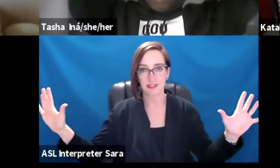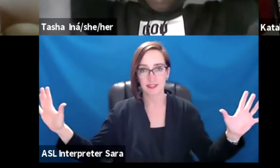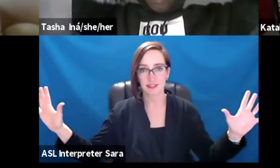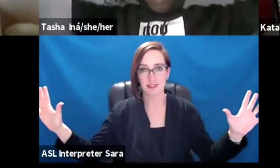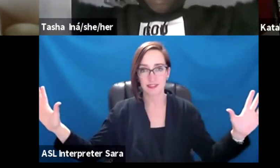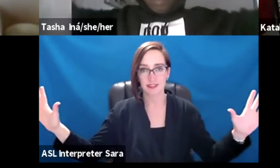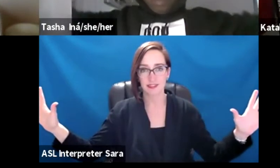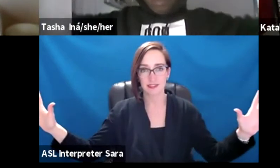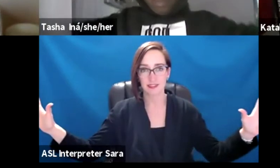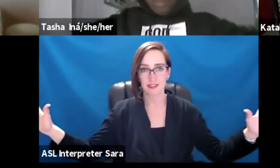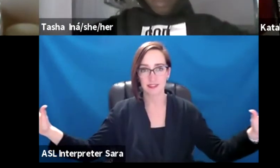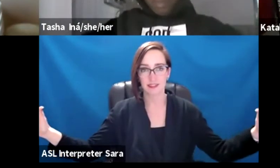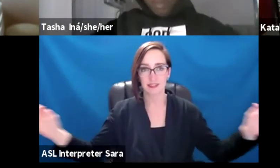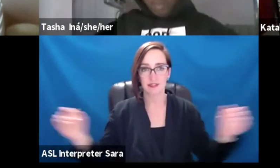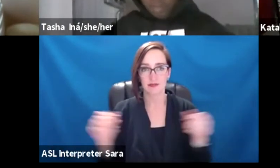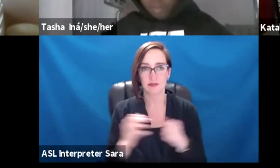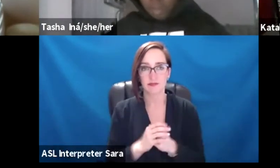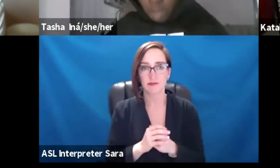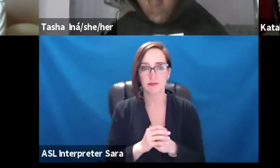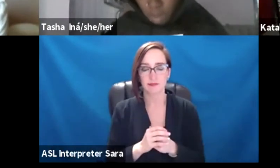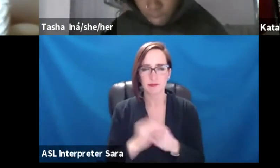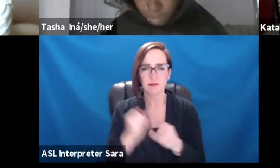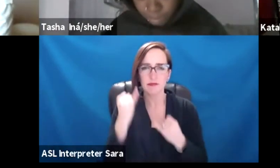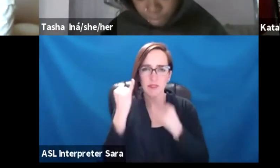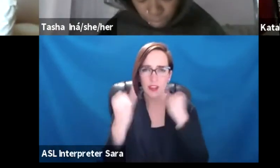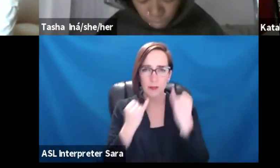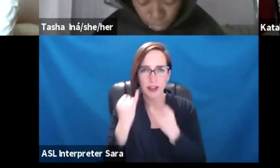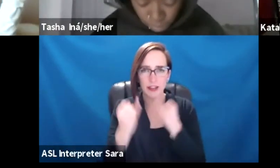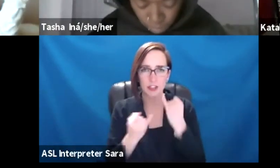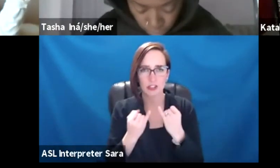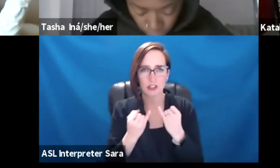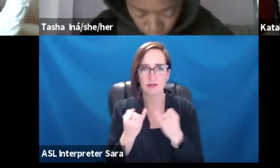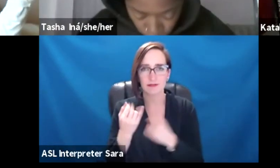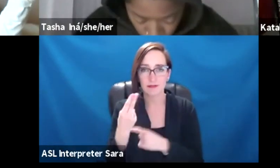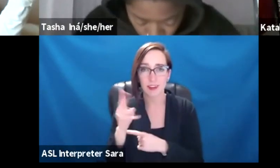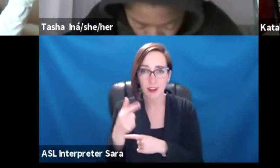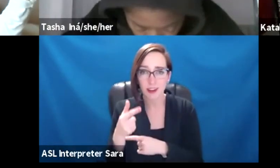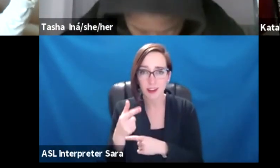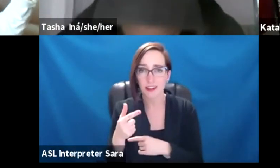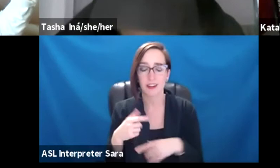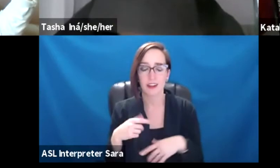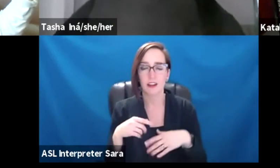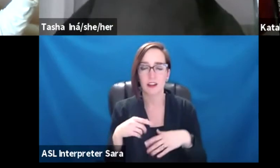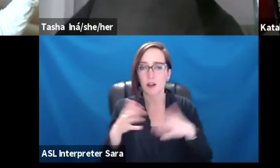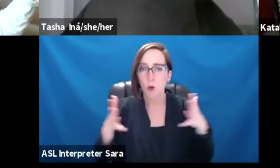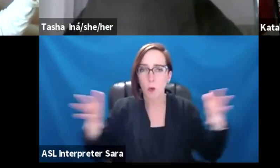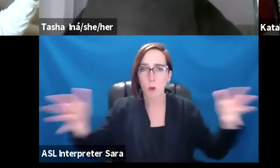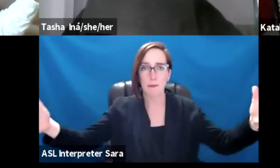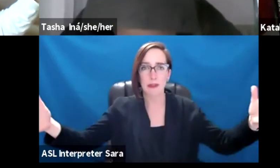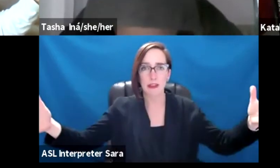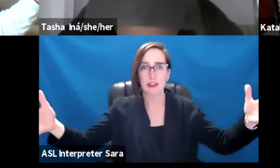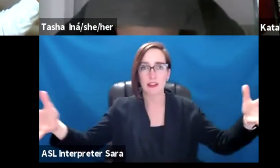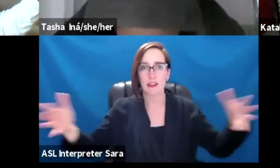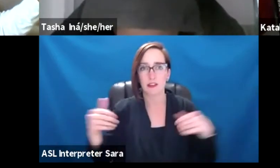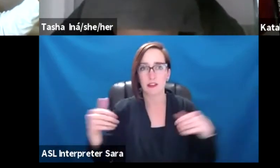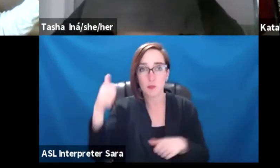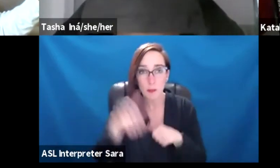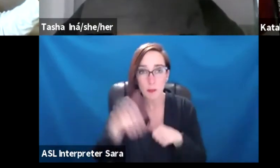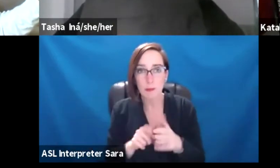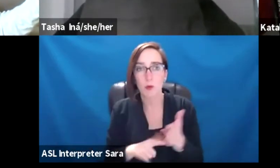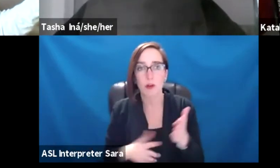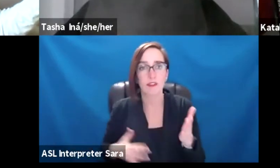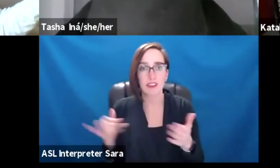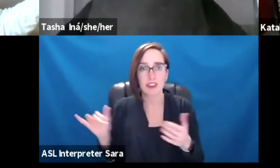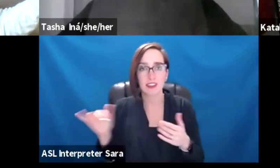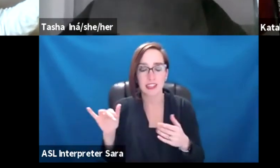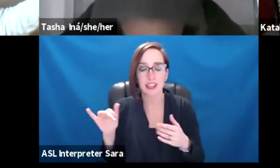visual hugging. I want you to open up what it feels like to be